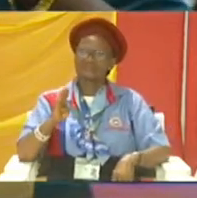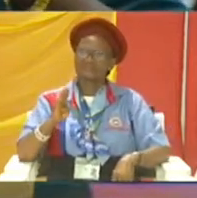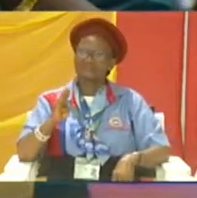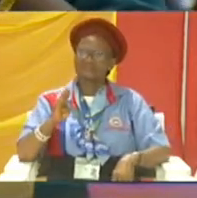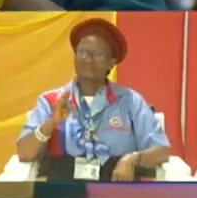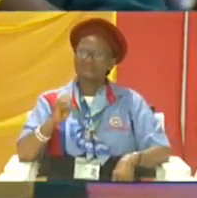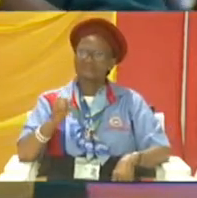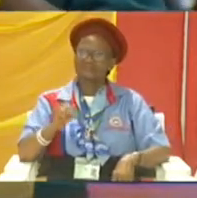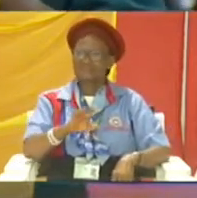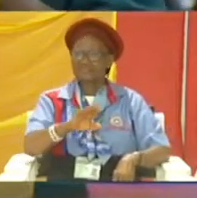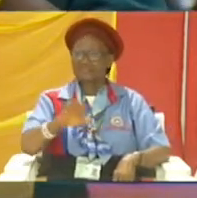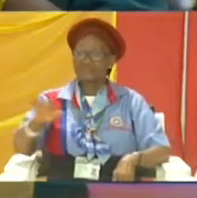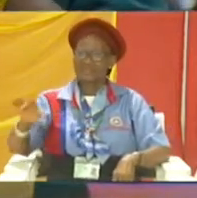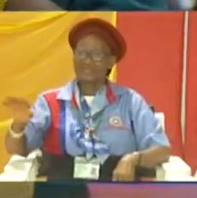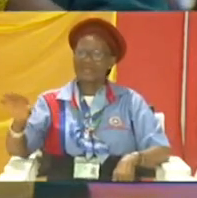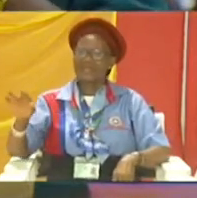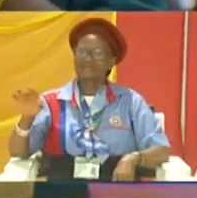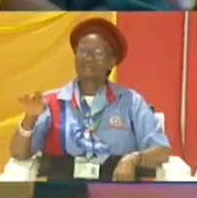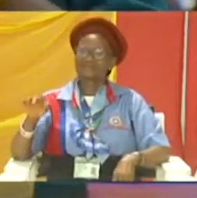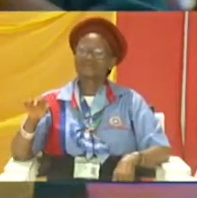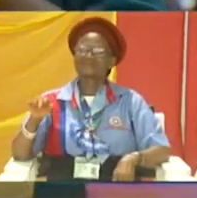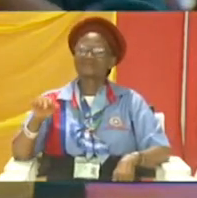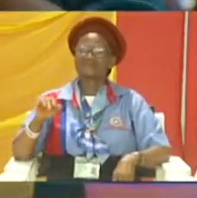spelled out